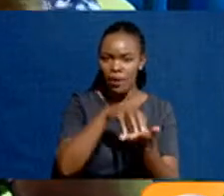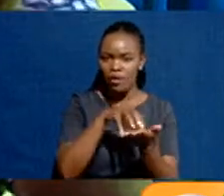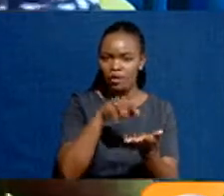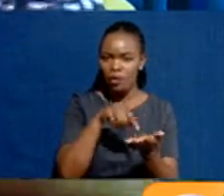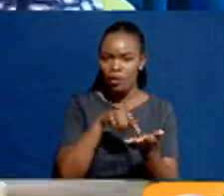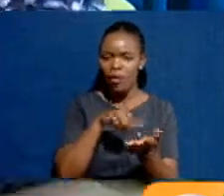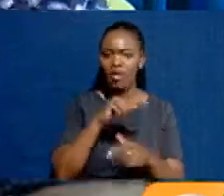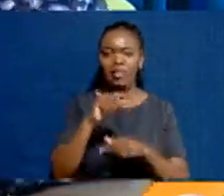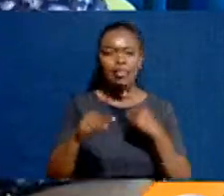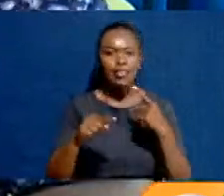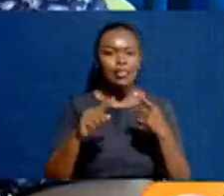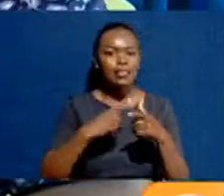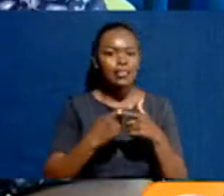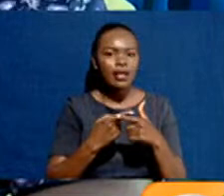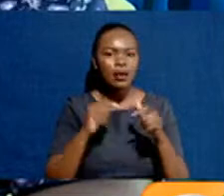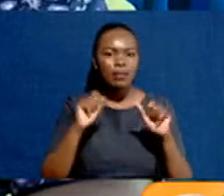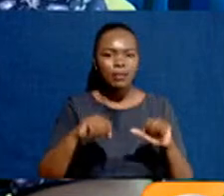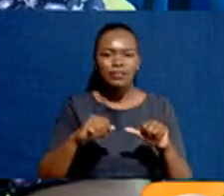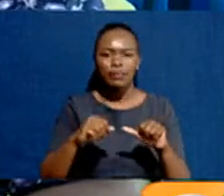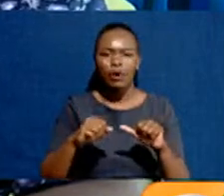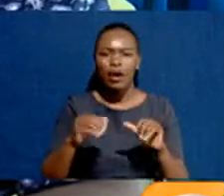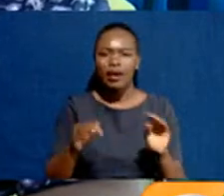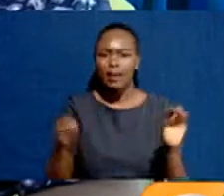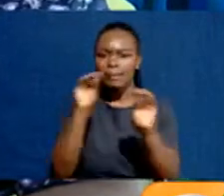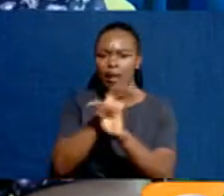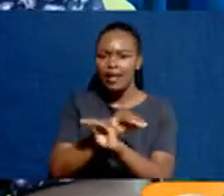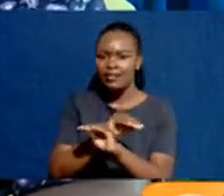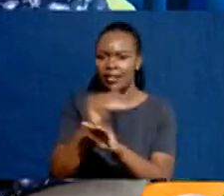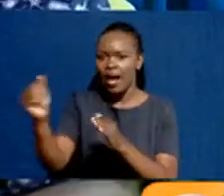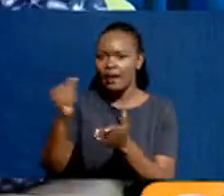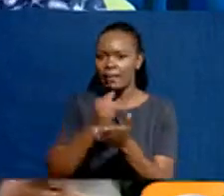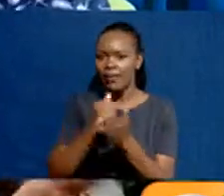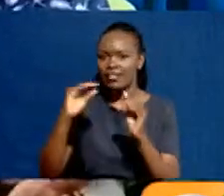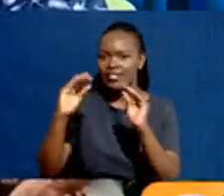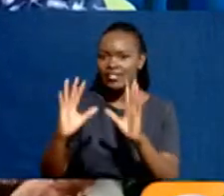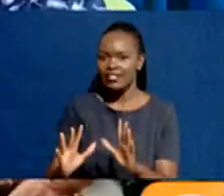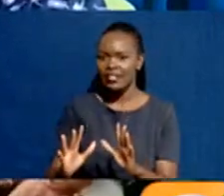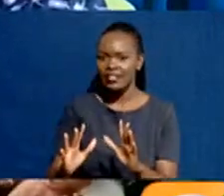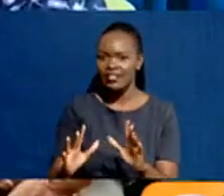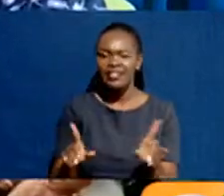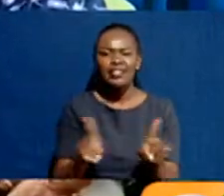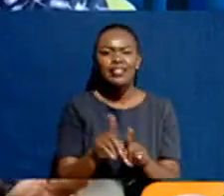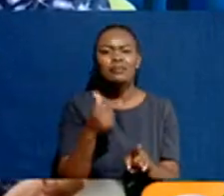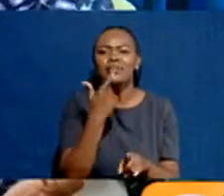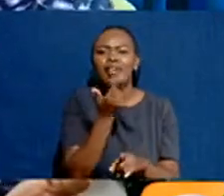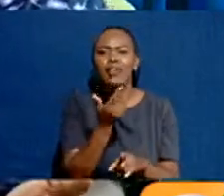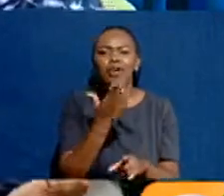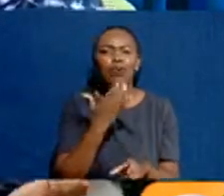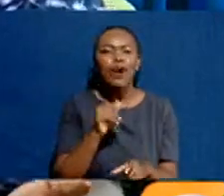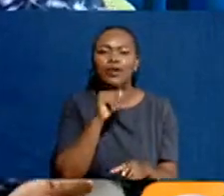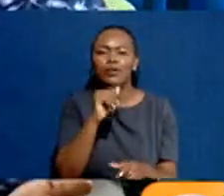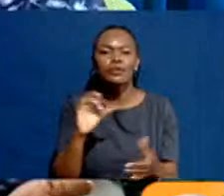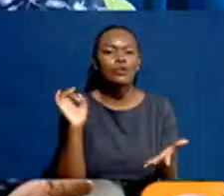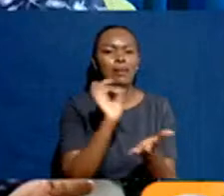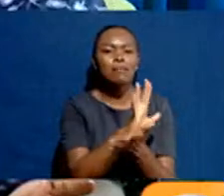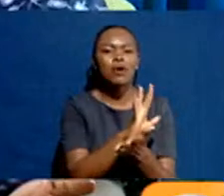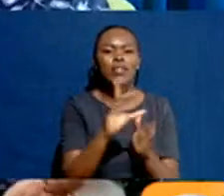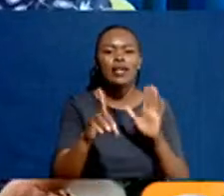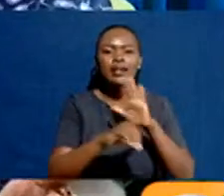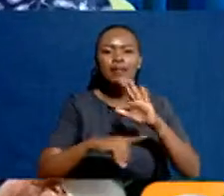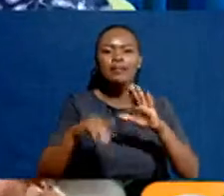then it can go to the teachers. The same argument, why don't you do away with the deputy president so that we can employ the